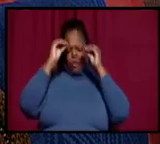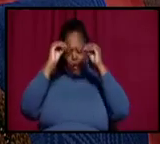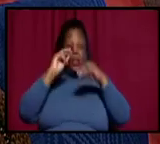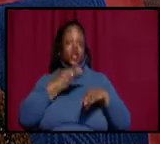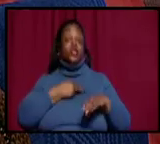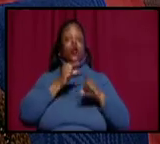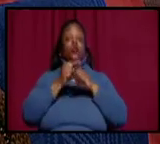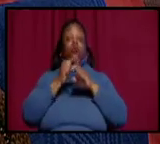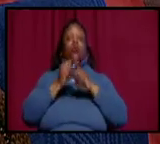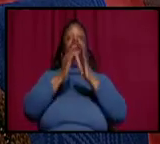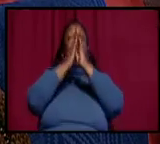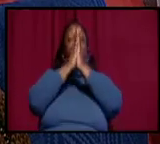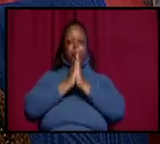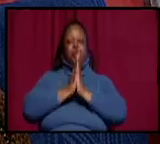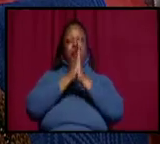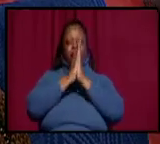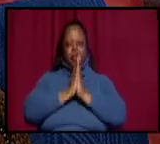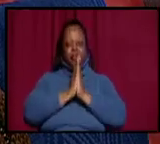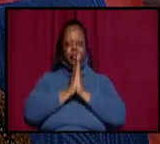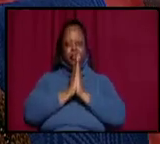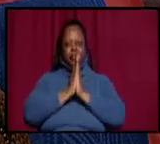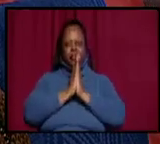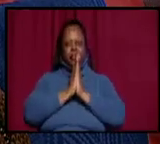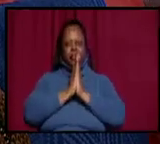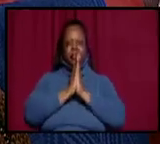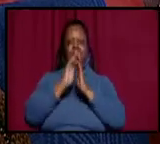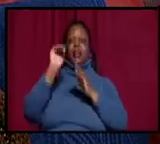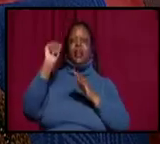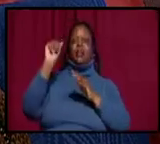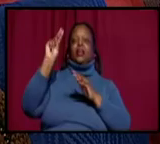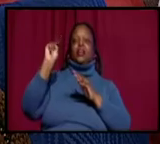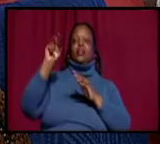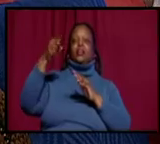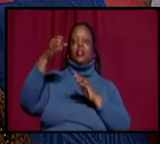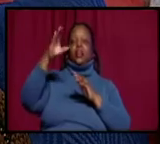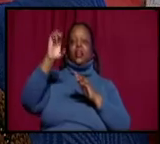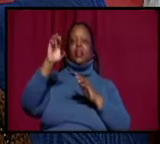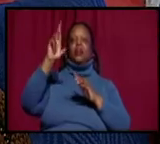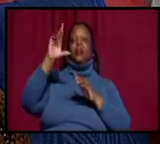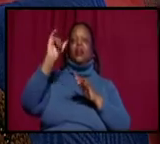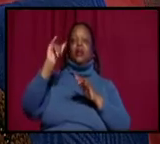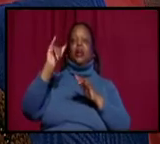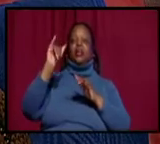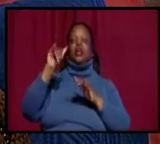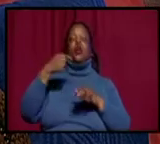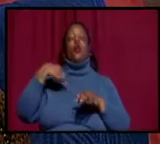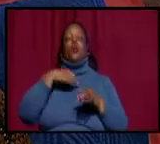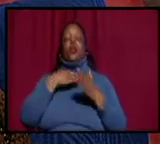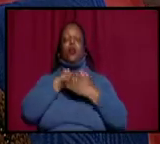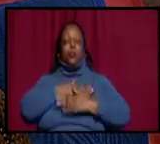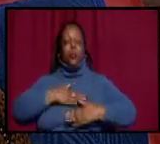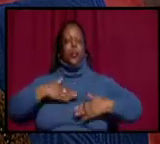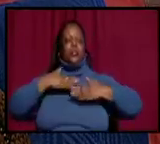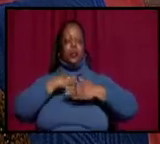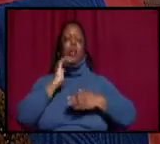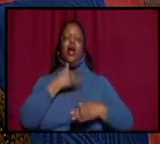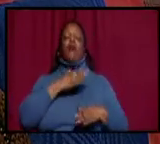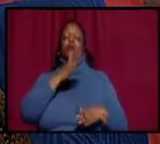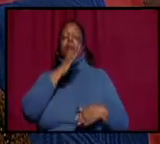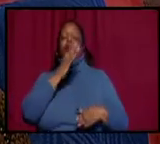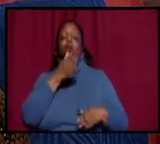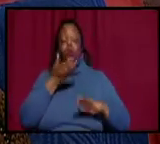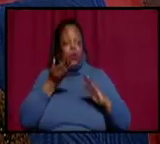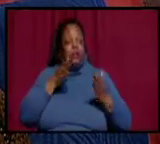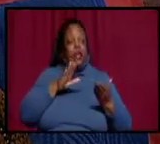the words of prayer, the late Dr. Angie Ray. Yes. Amen. And we just appreciate our late mother. And I was